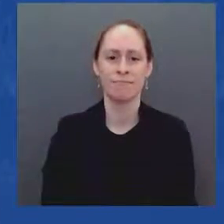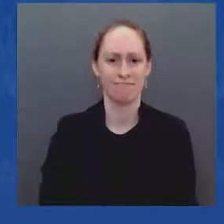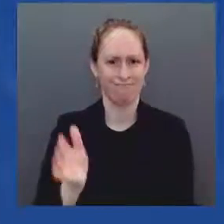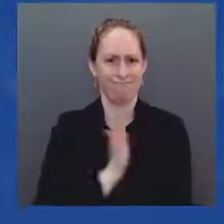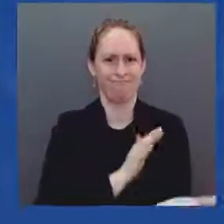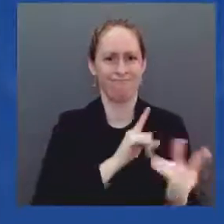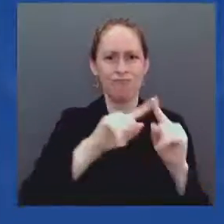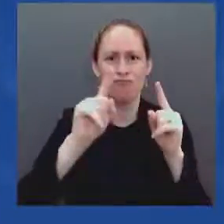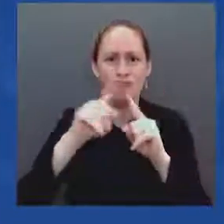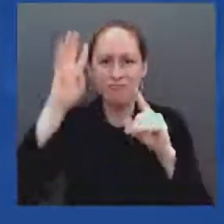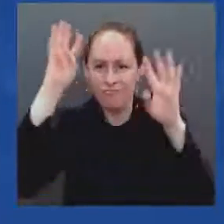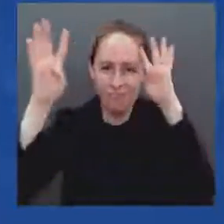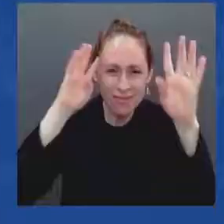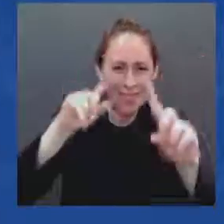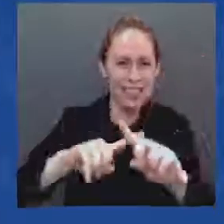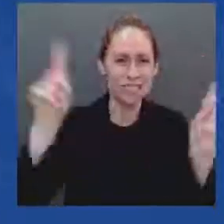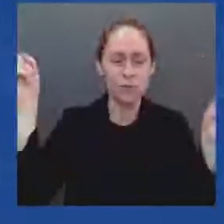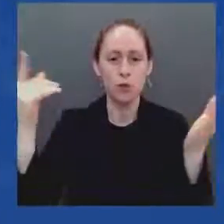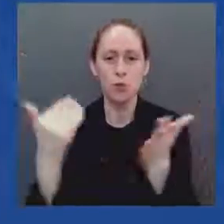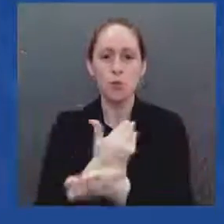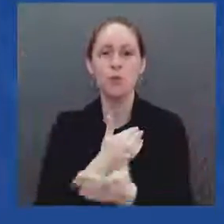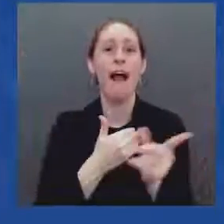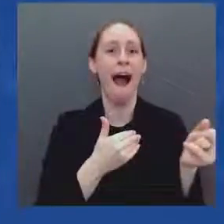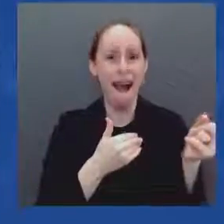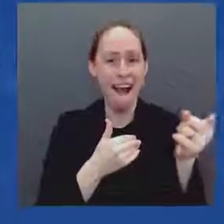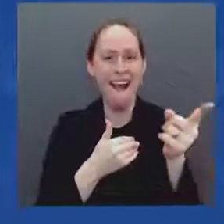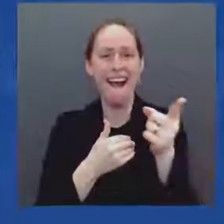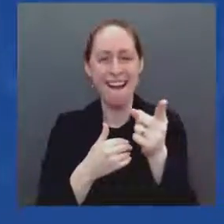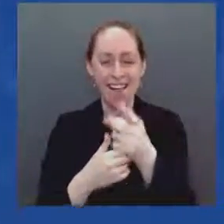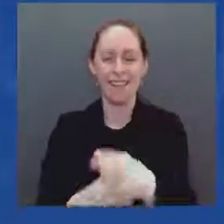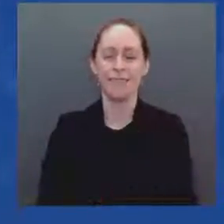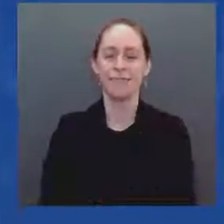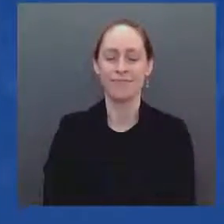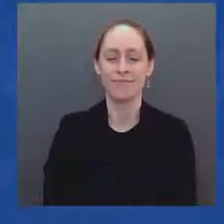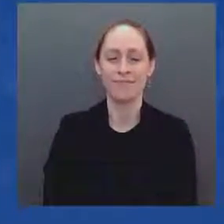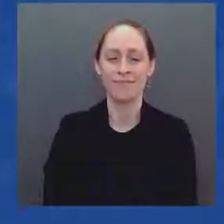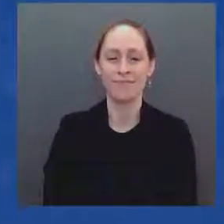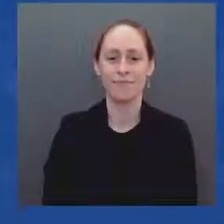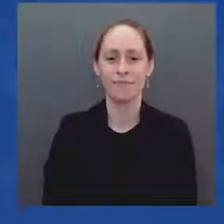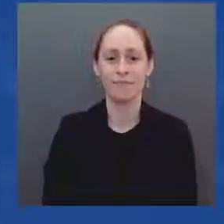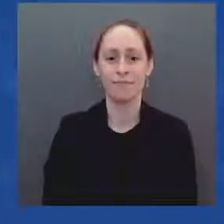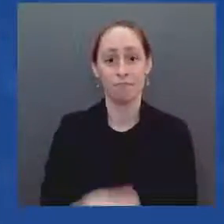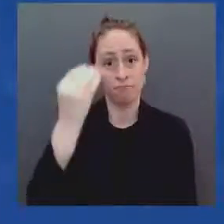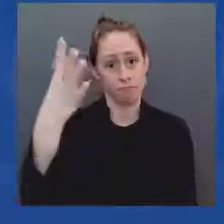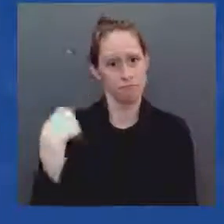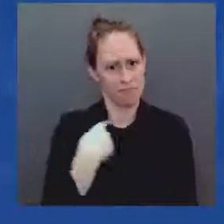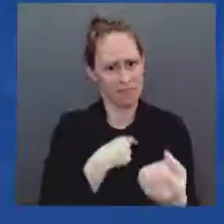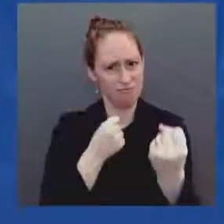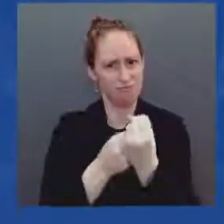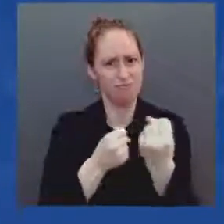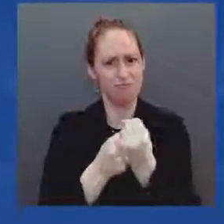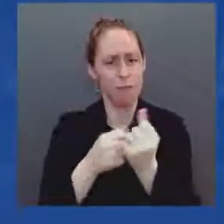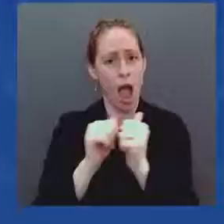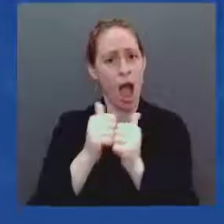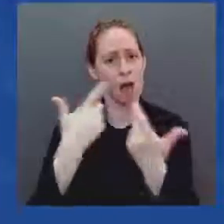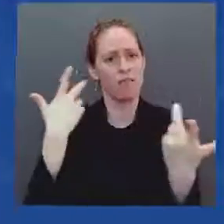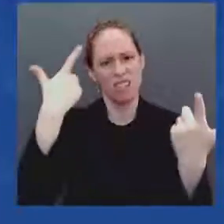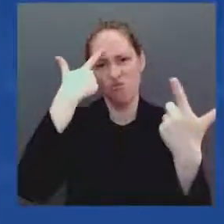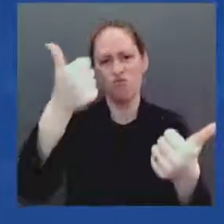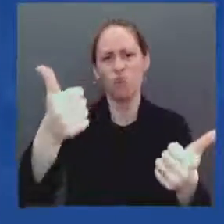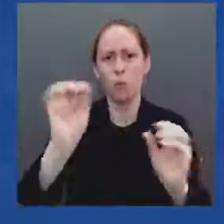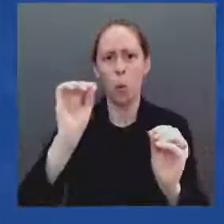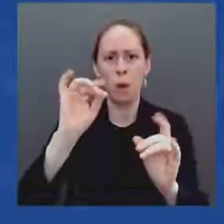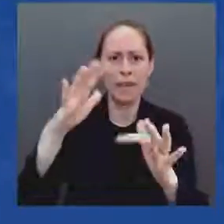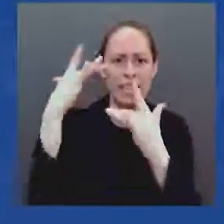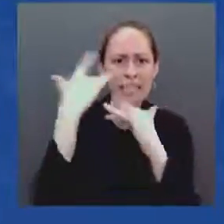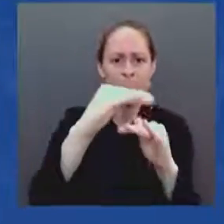lot more flexibility that you all required. I think we've done that. If you haven't, I'd like to hear it today if you don't have enough flexibility. It's